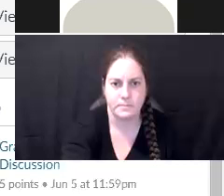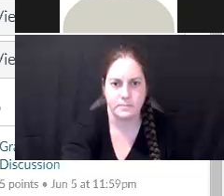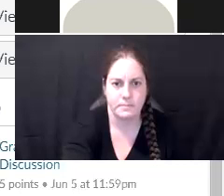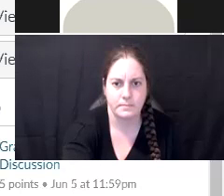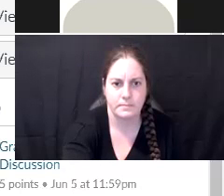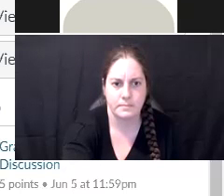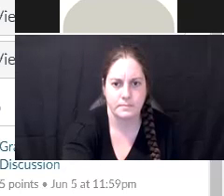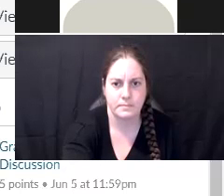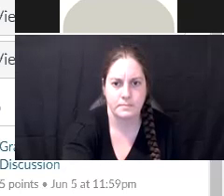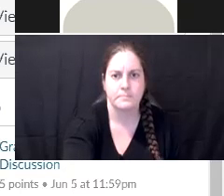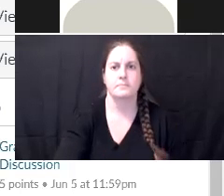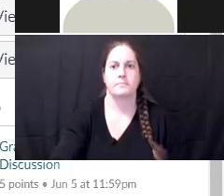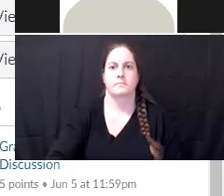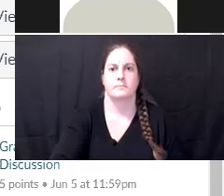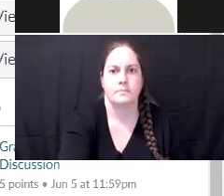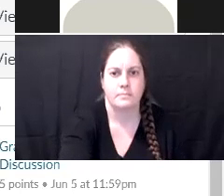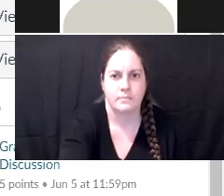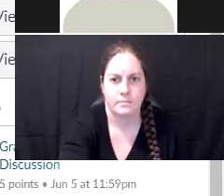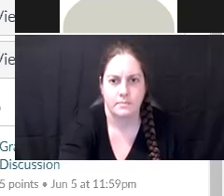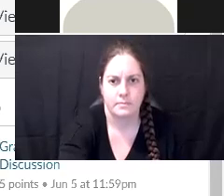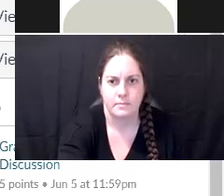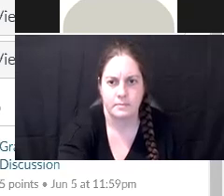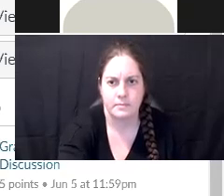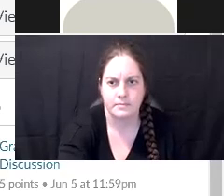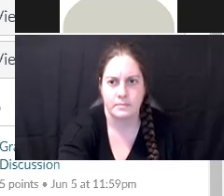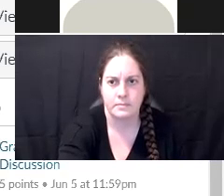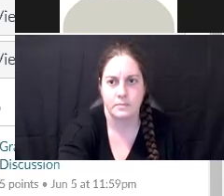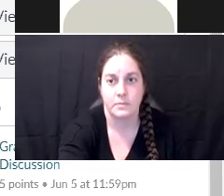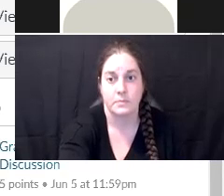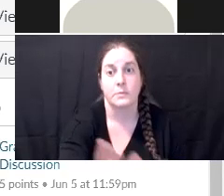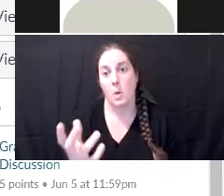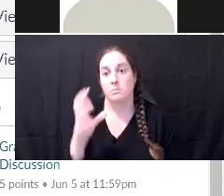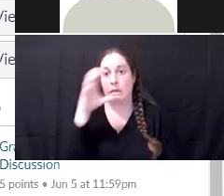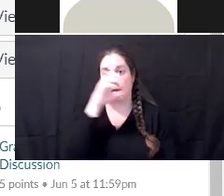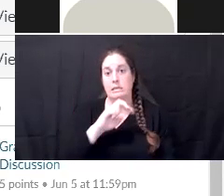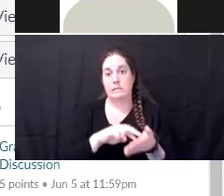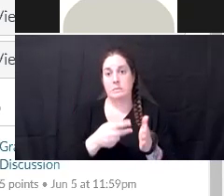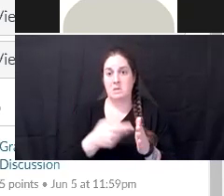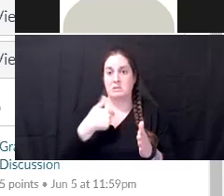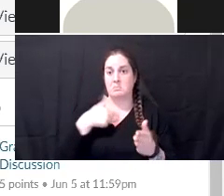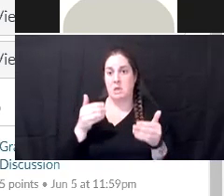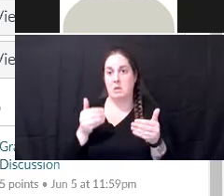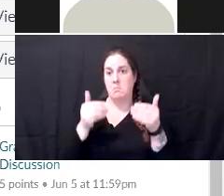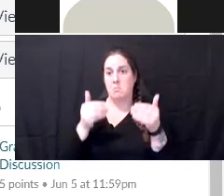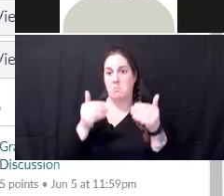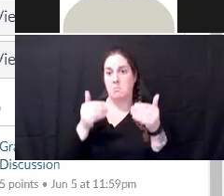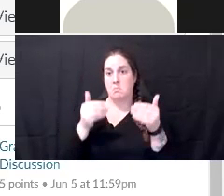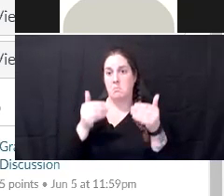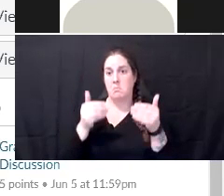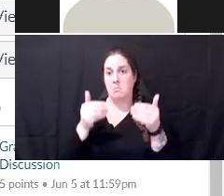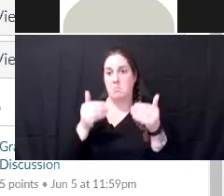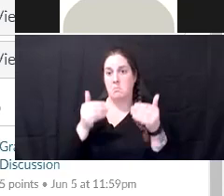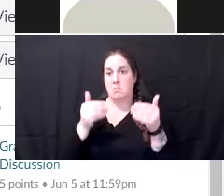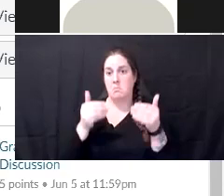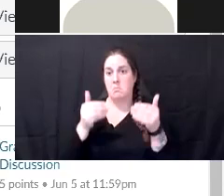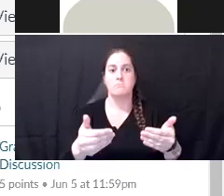So, um, well, I guess what that means is then that I can go ahead and proceed with taking